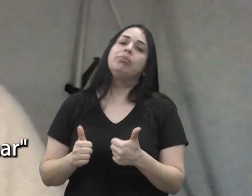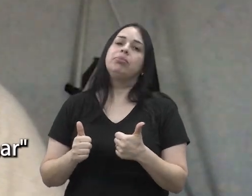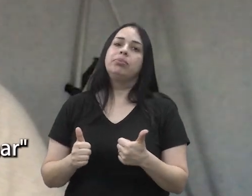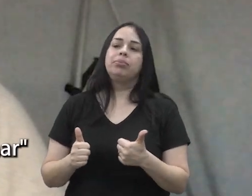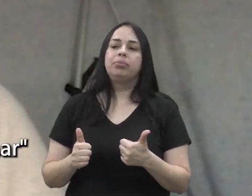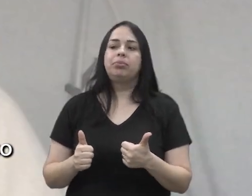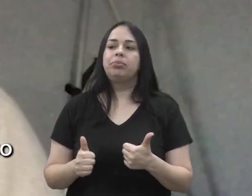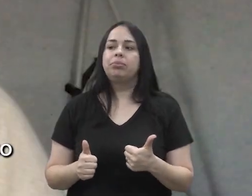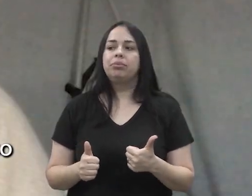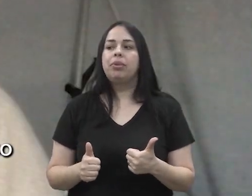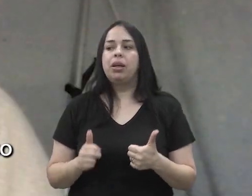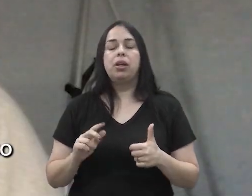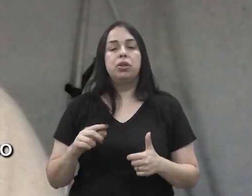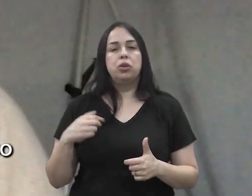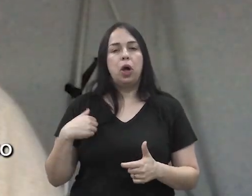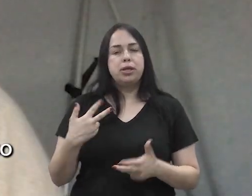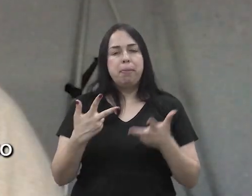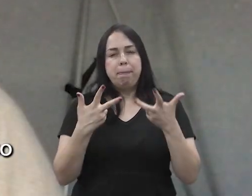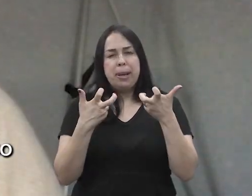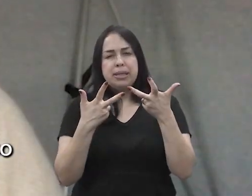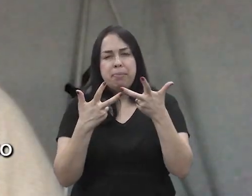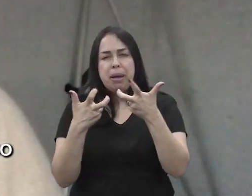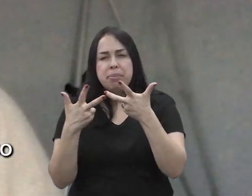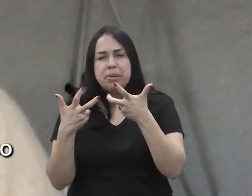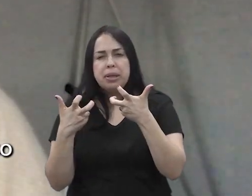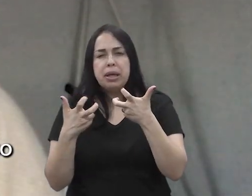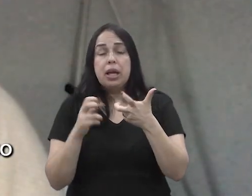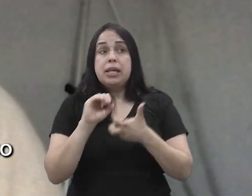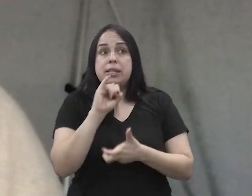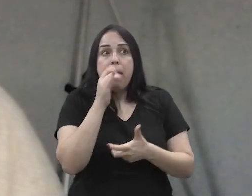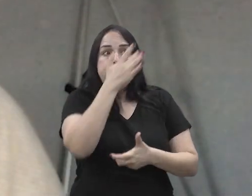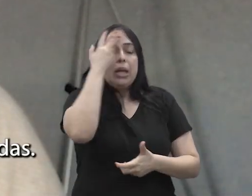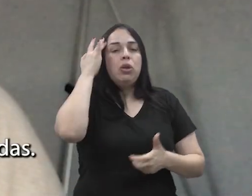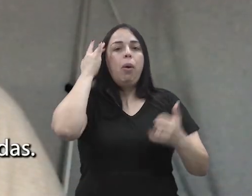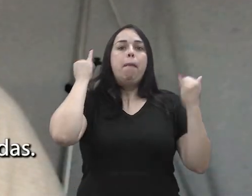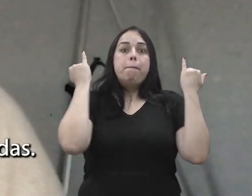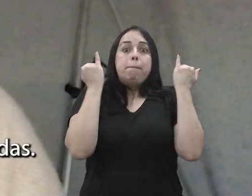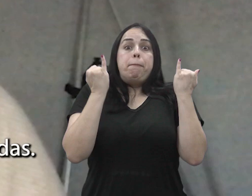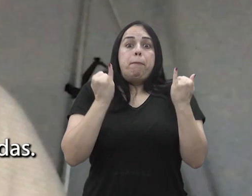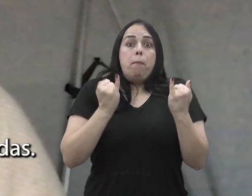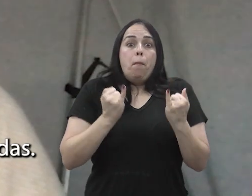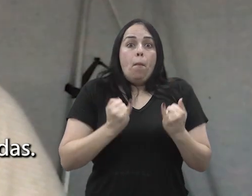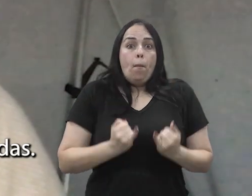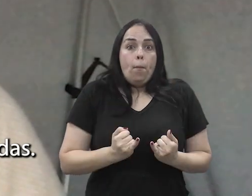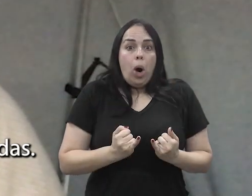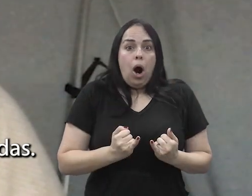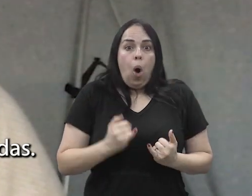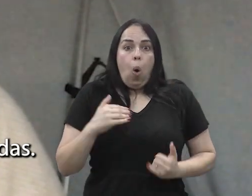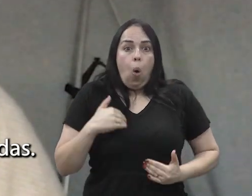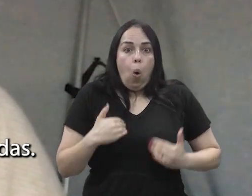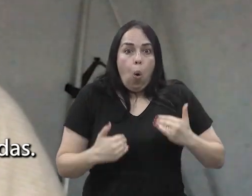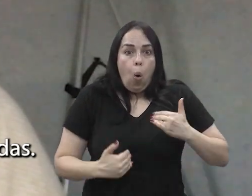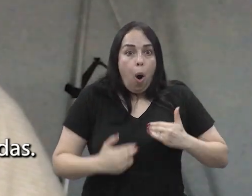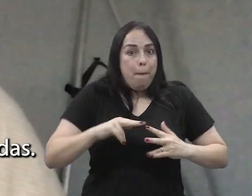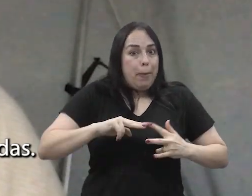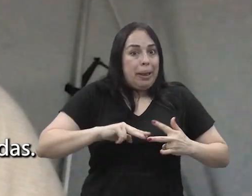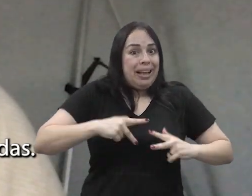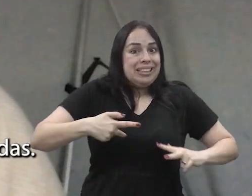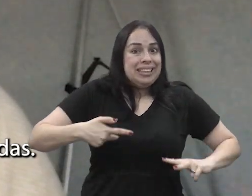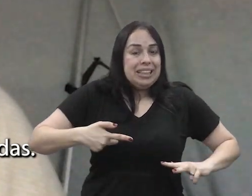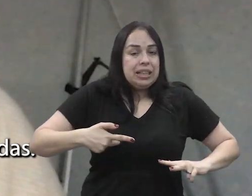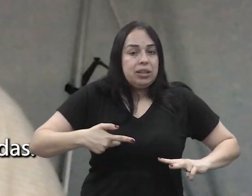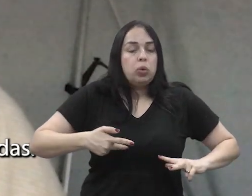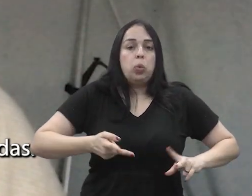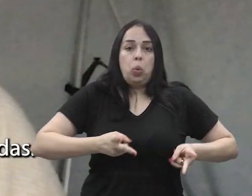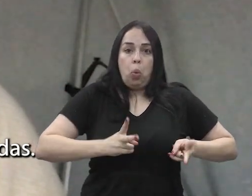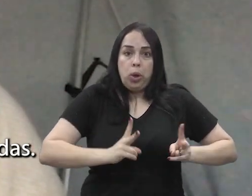is not working. And we observed that after losing weight, these epigenetic modifications